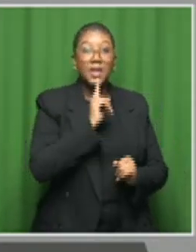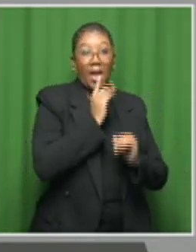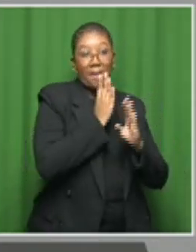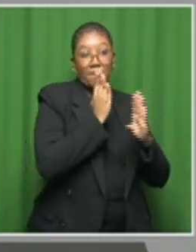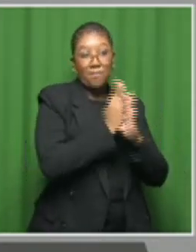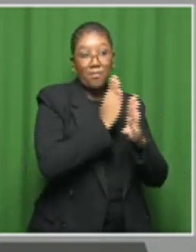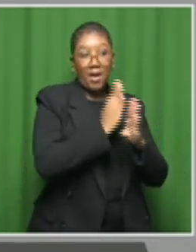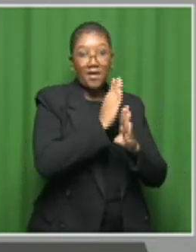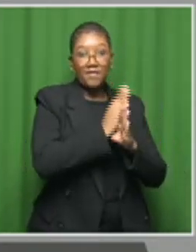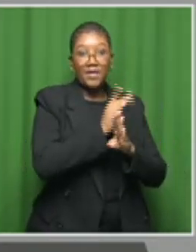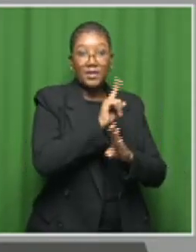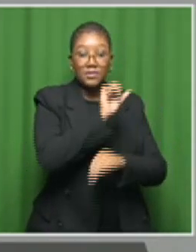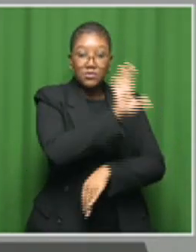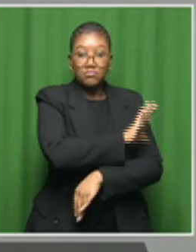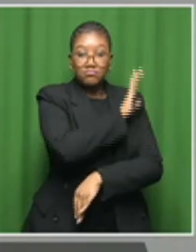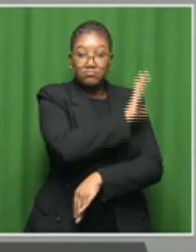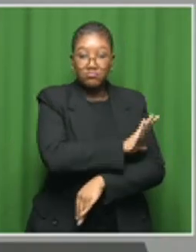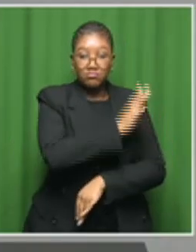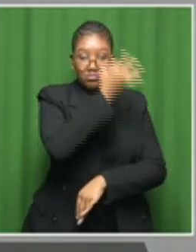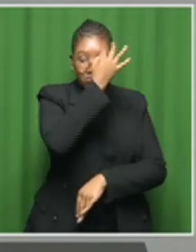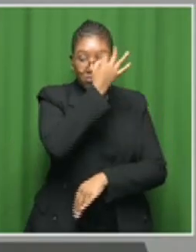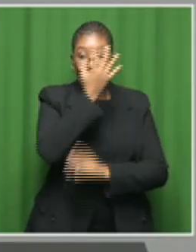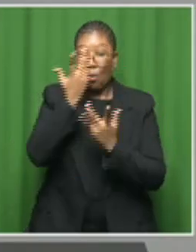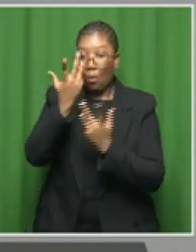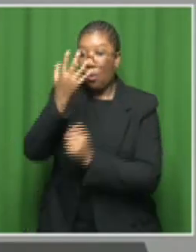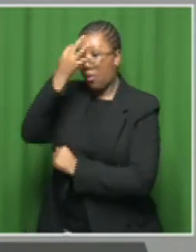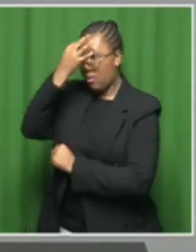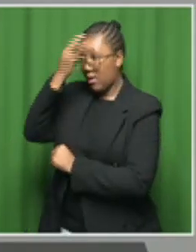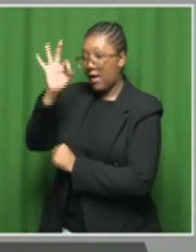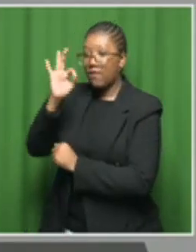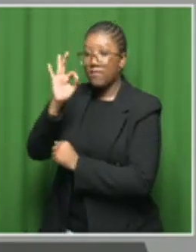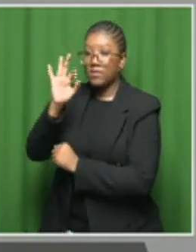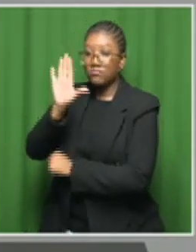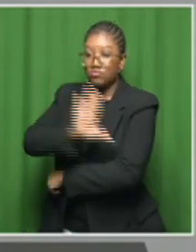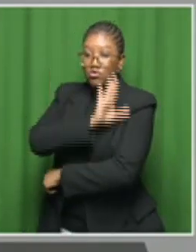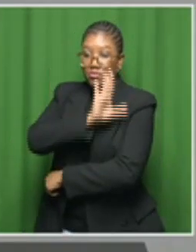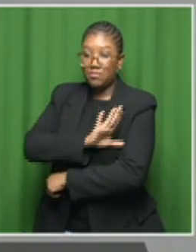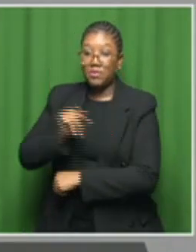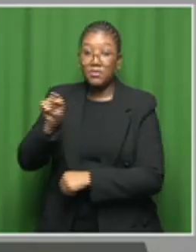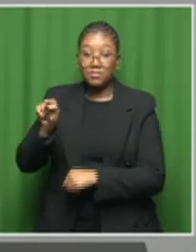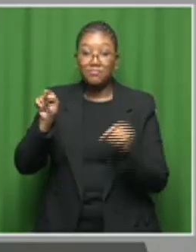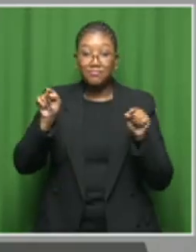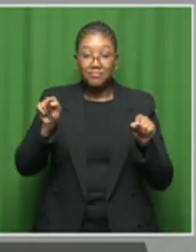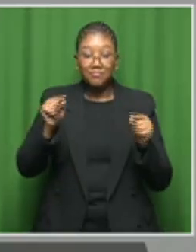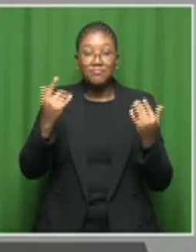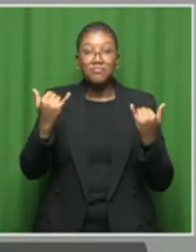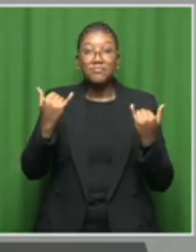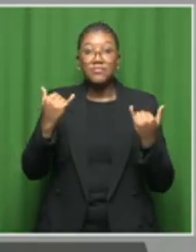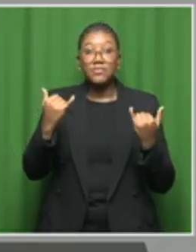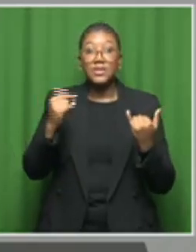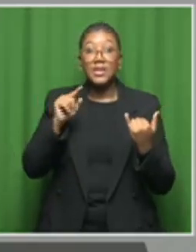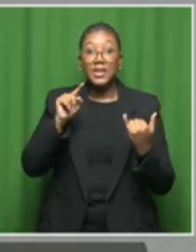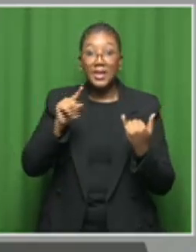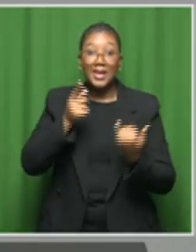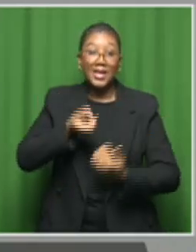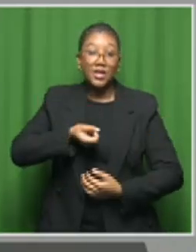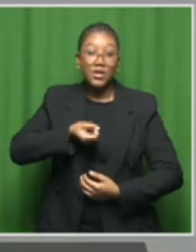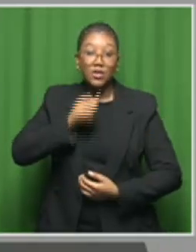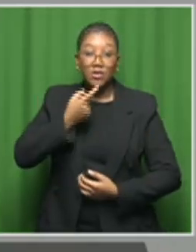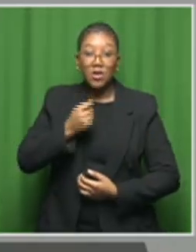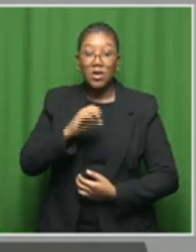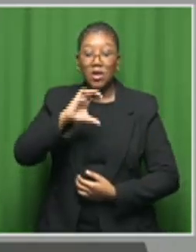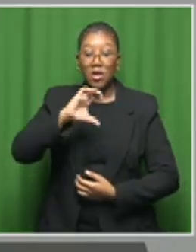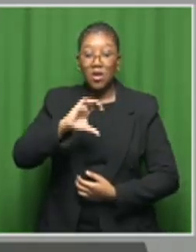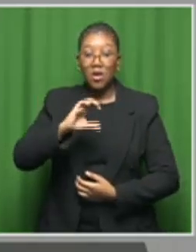in or you enjoy medical aid. So the standard treatment is chloroquine, and I think most people will remember chloroquine